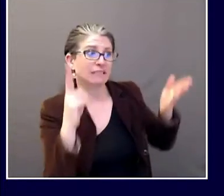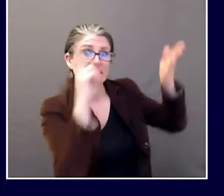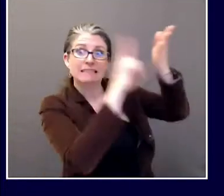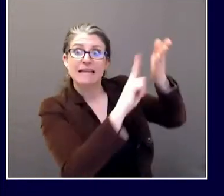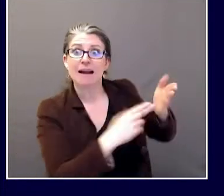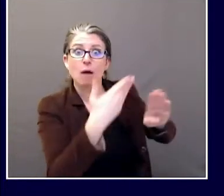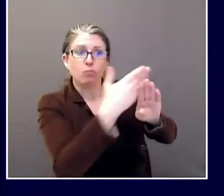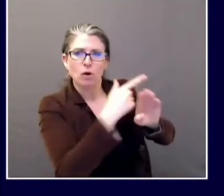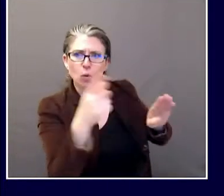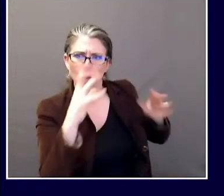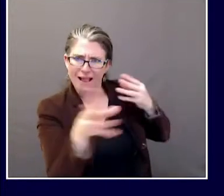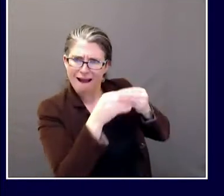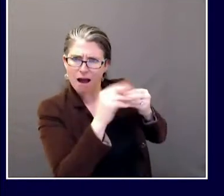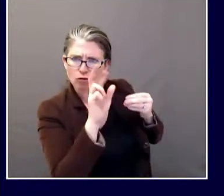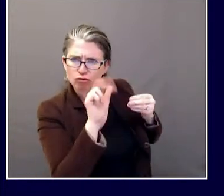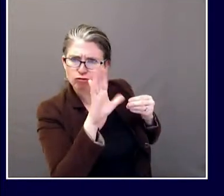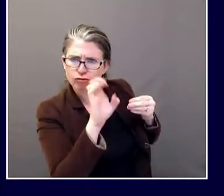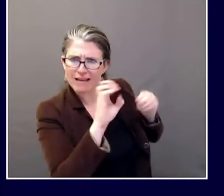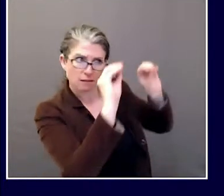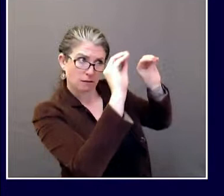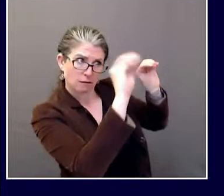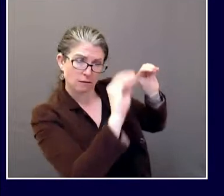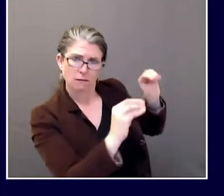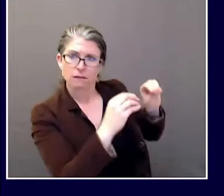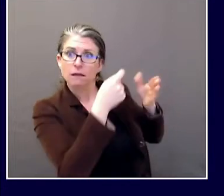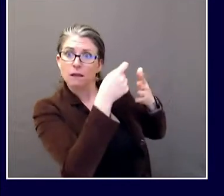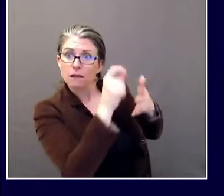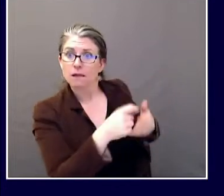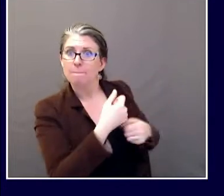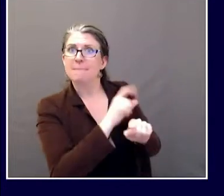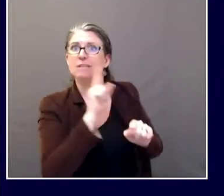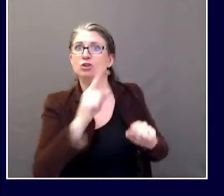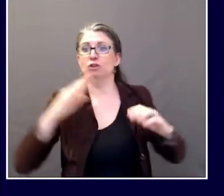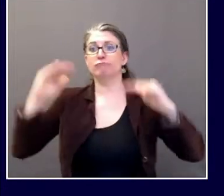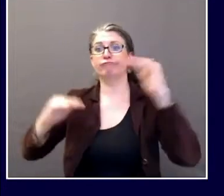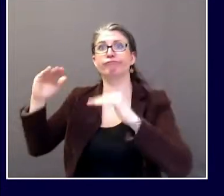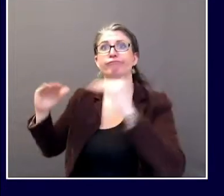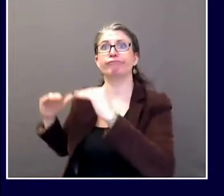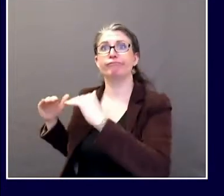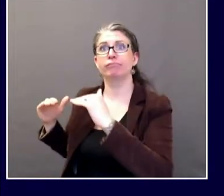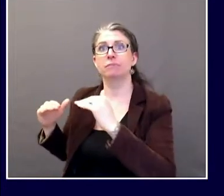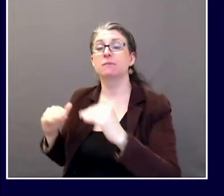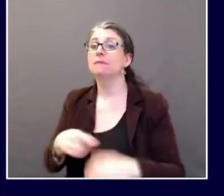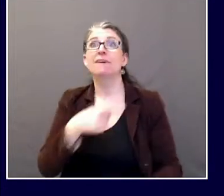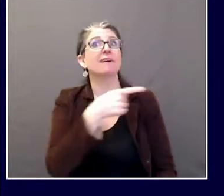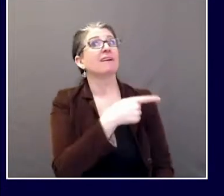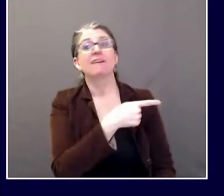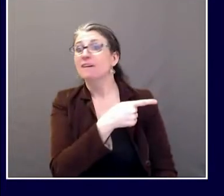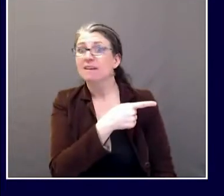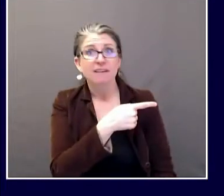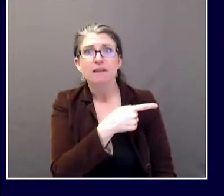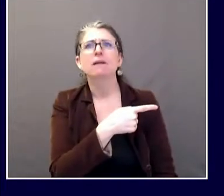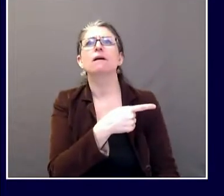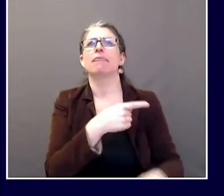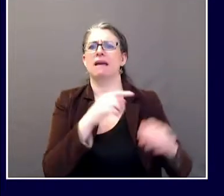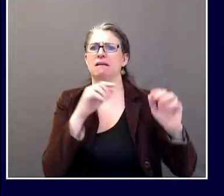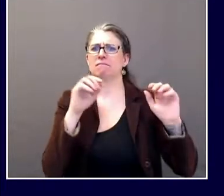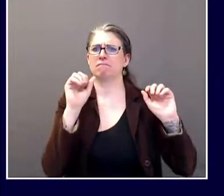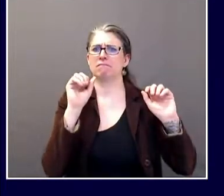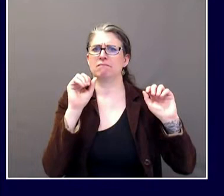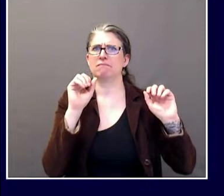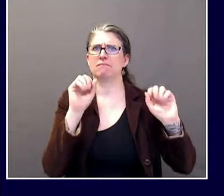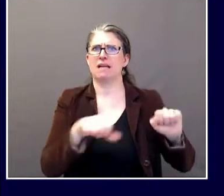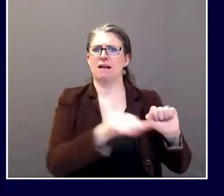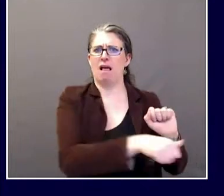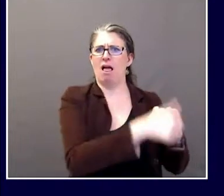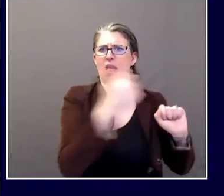up a system that keeps track of that race data. Yep. And whether that data will go back to the beginning of vaccination in Maine. Sure.